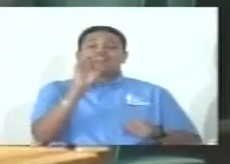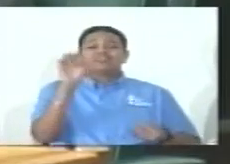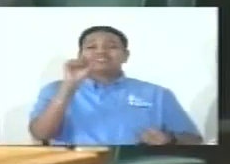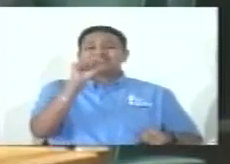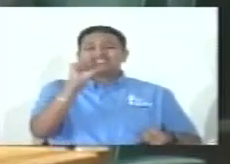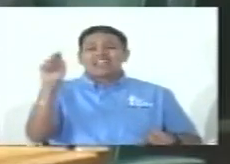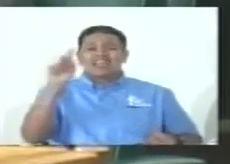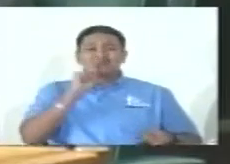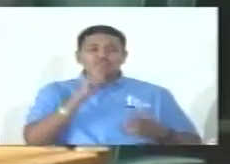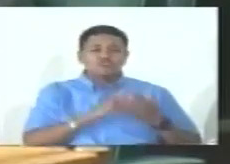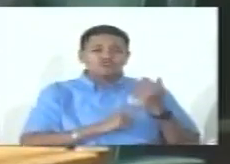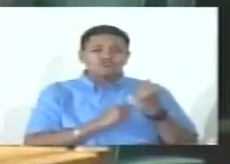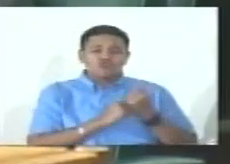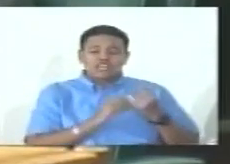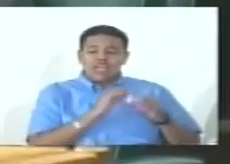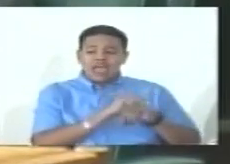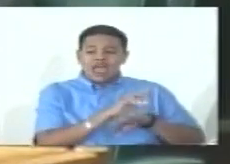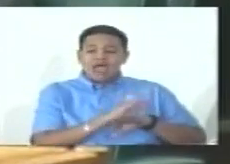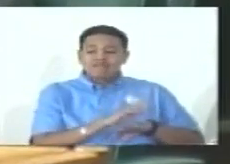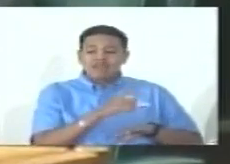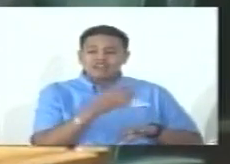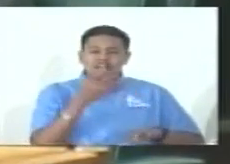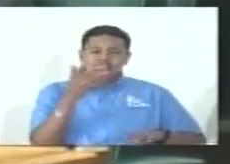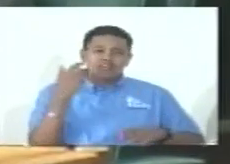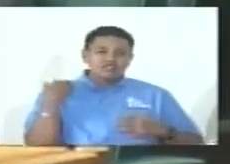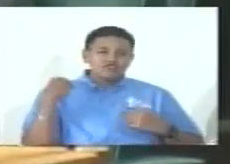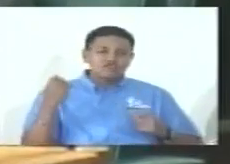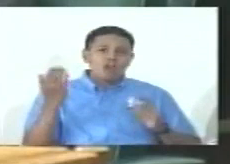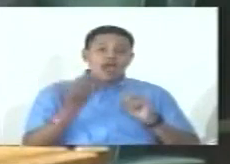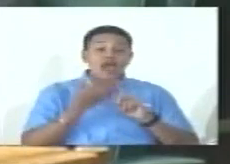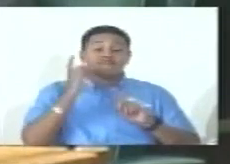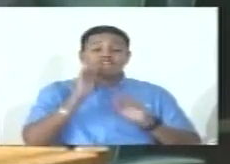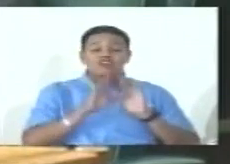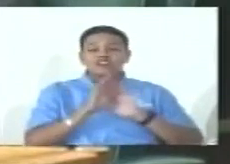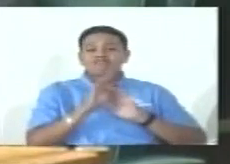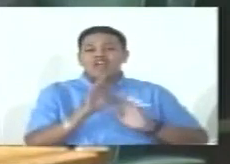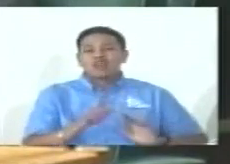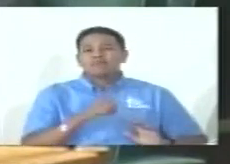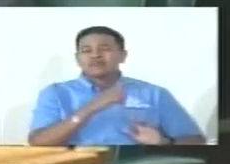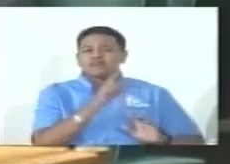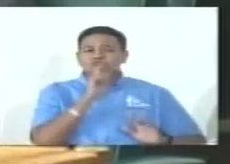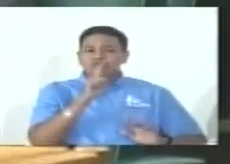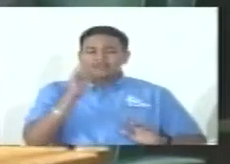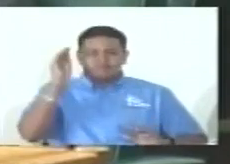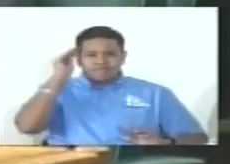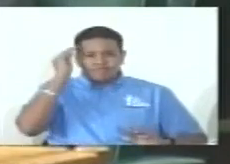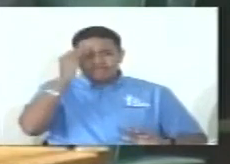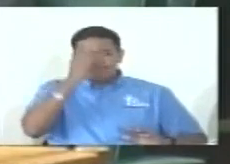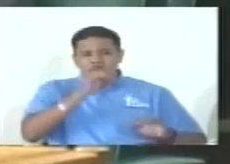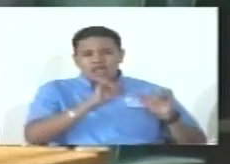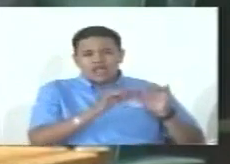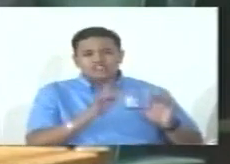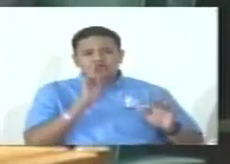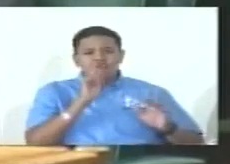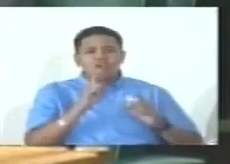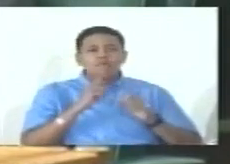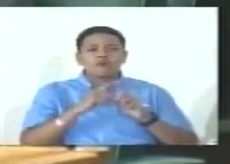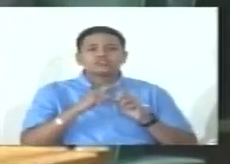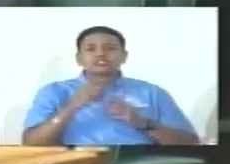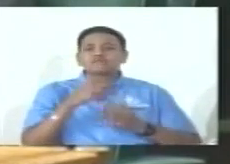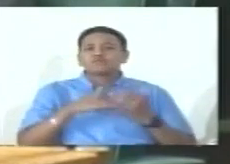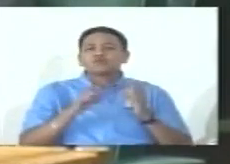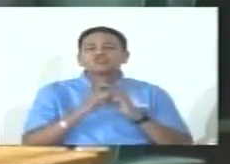was their trusted advisor. She was their strong advocate for development. She was their foremost engineer for positive social